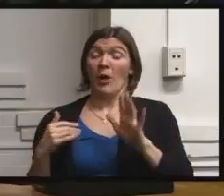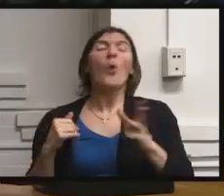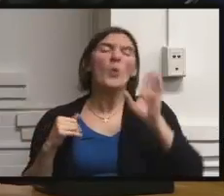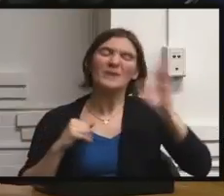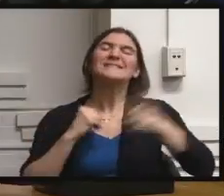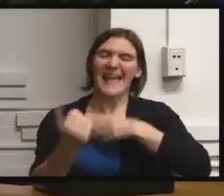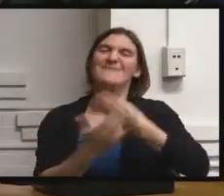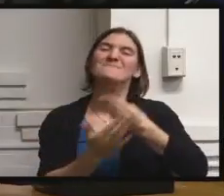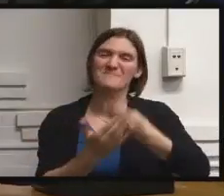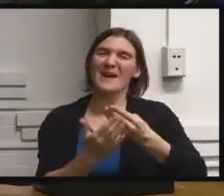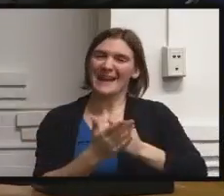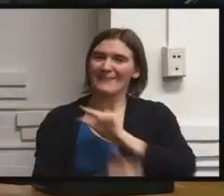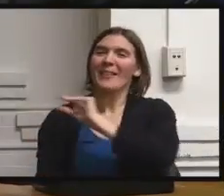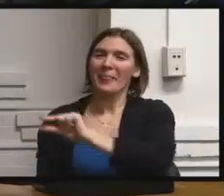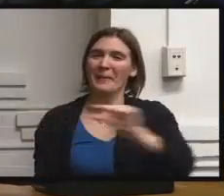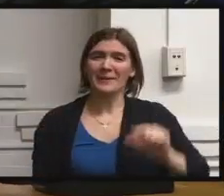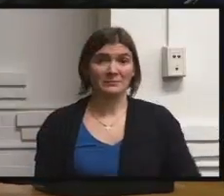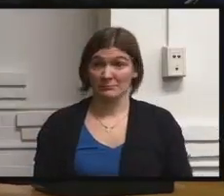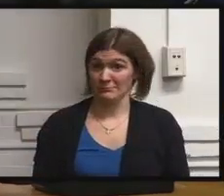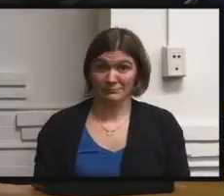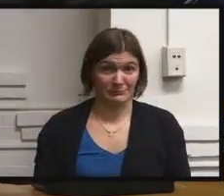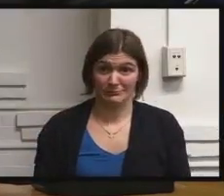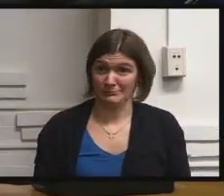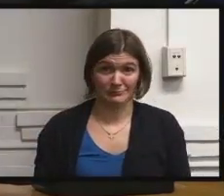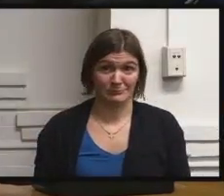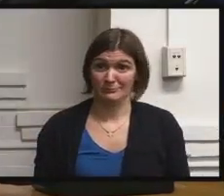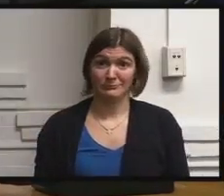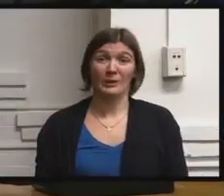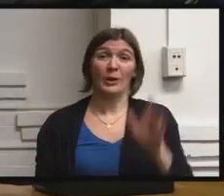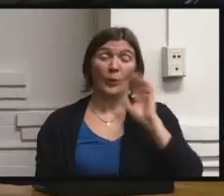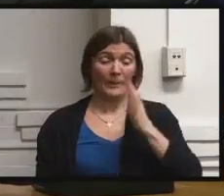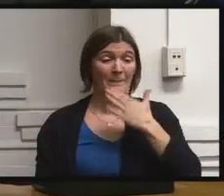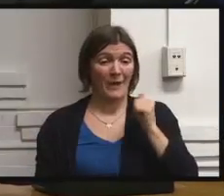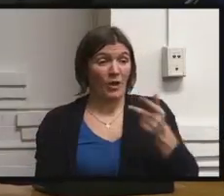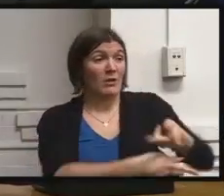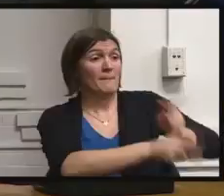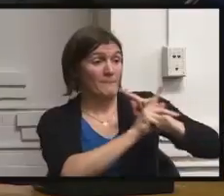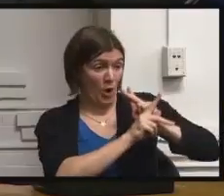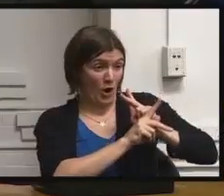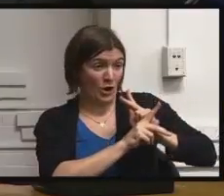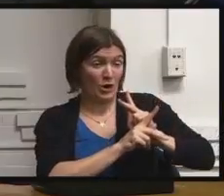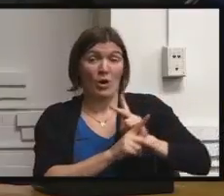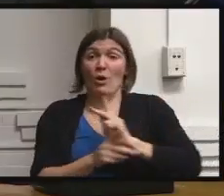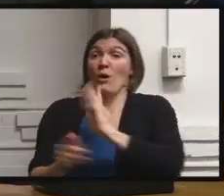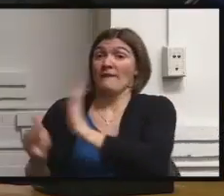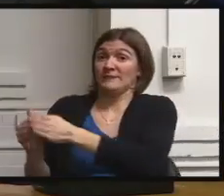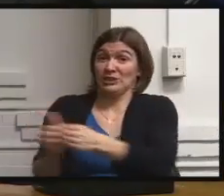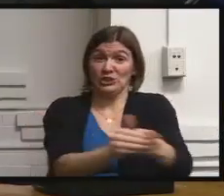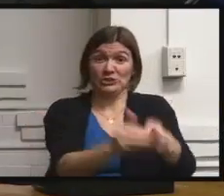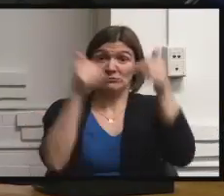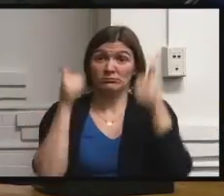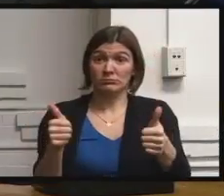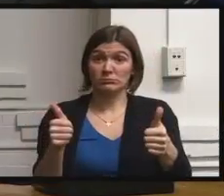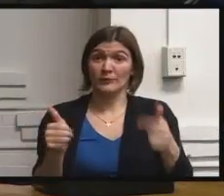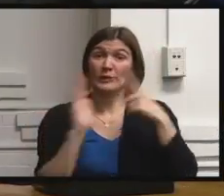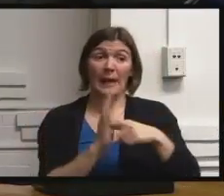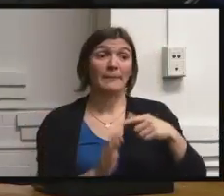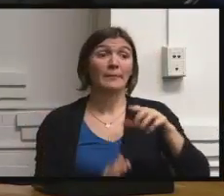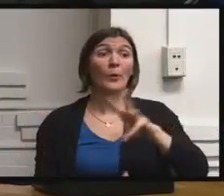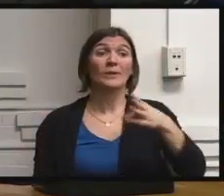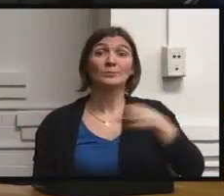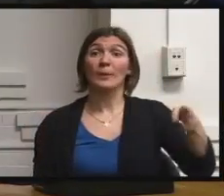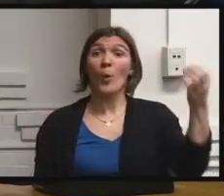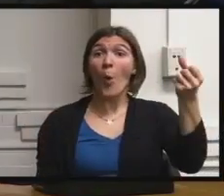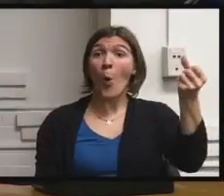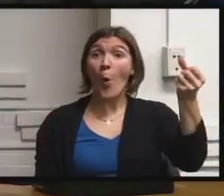money. It'll cost in the short, medium, or long term. It'll cost us to delay like doing West Brattleboro. Right.